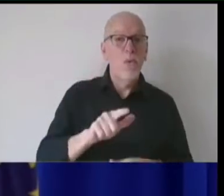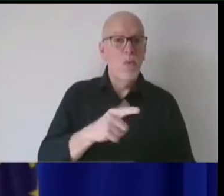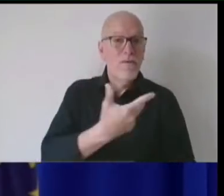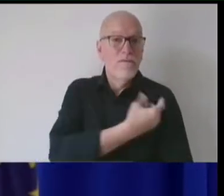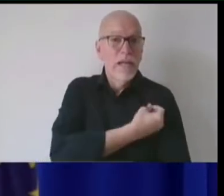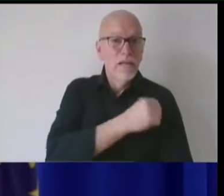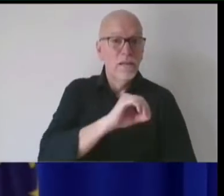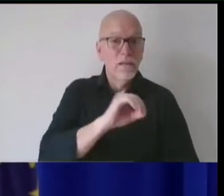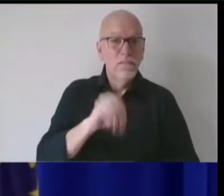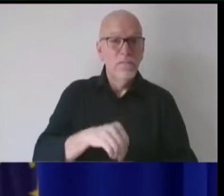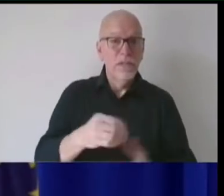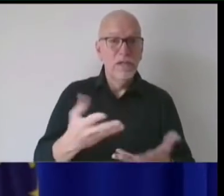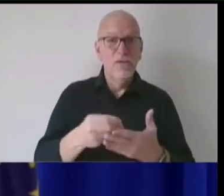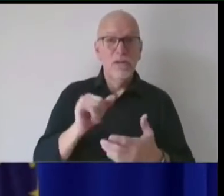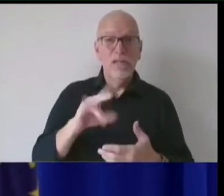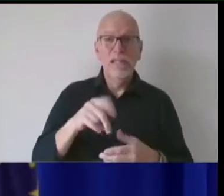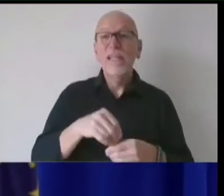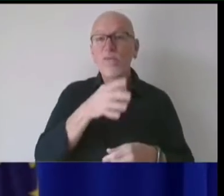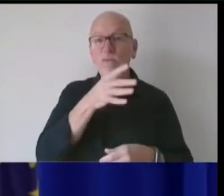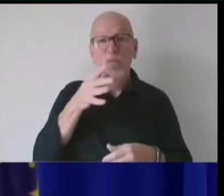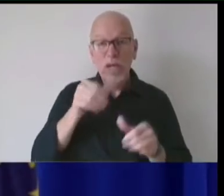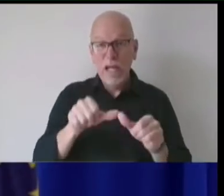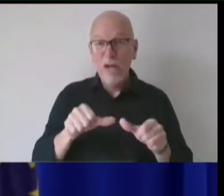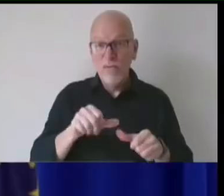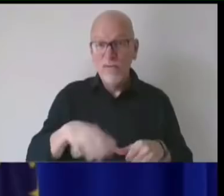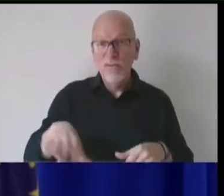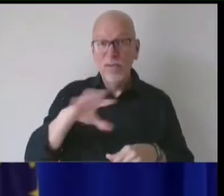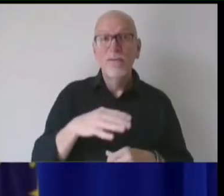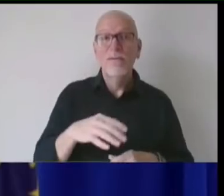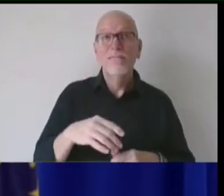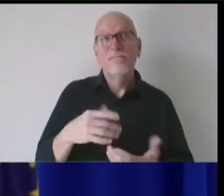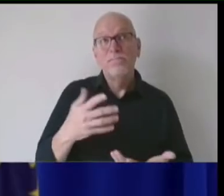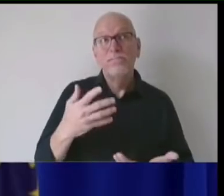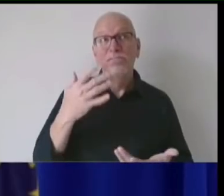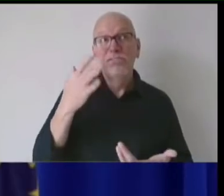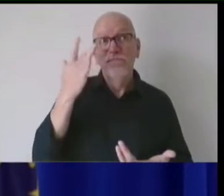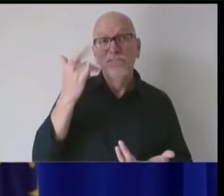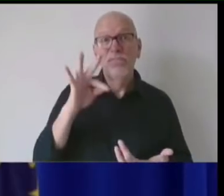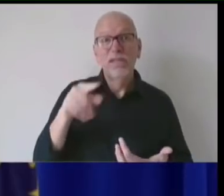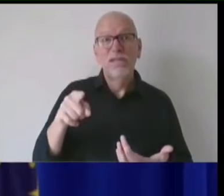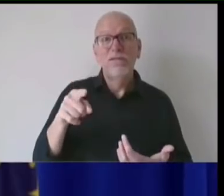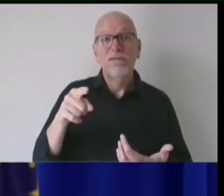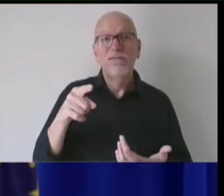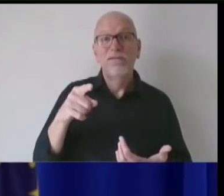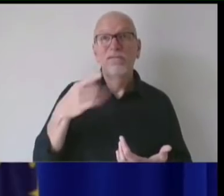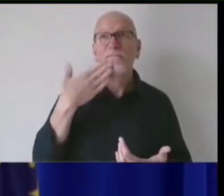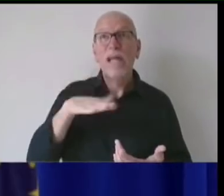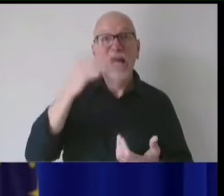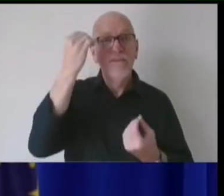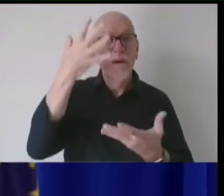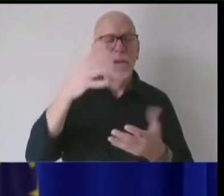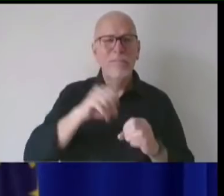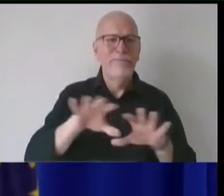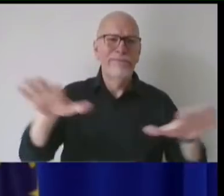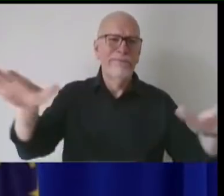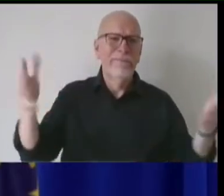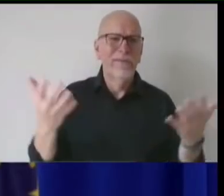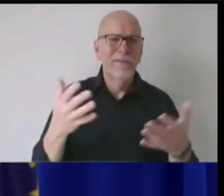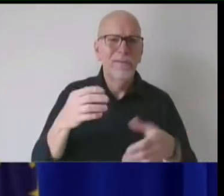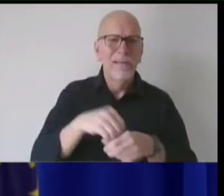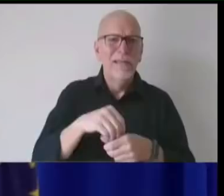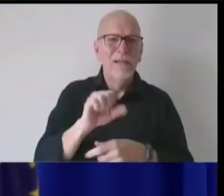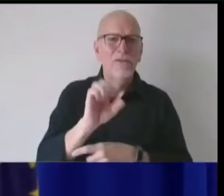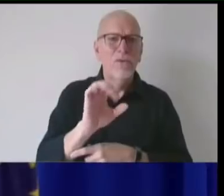rates we're seeing here, especially in the rural parts of the state, is at least partially due to the rampant misinformation spreading like wildfire, especially across